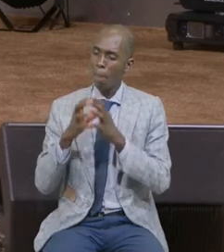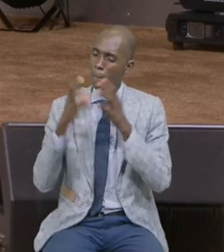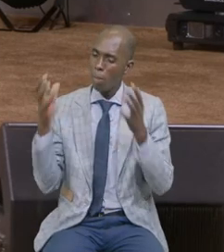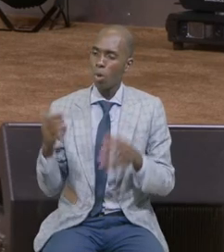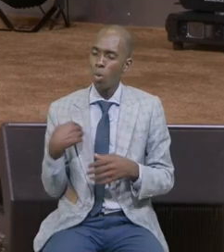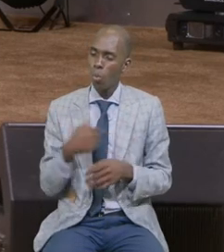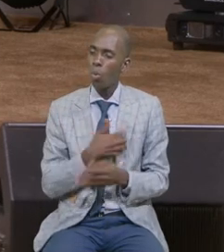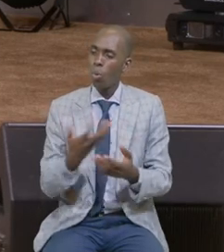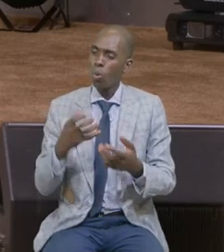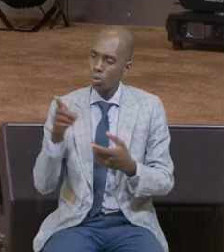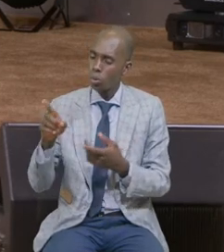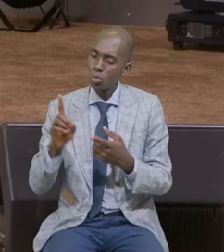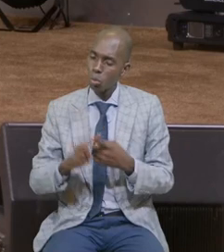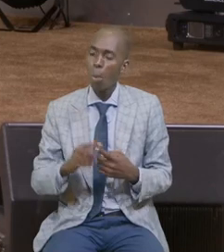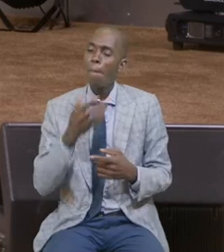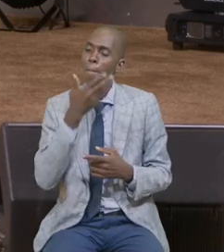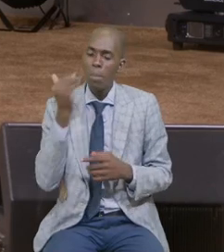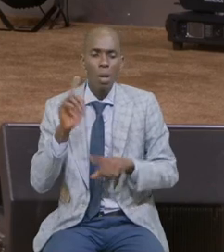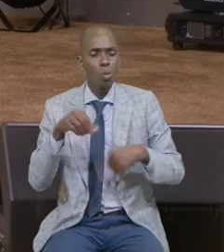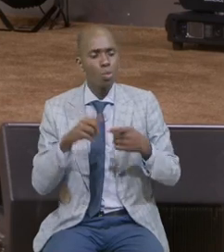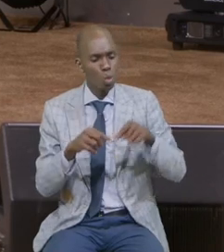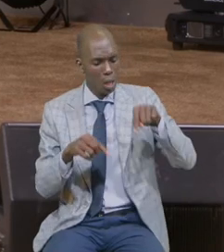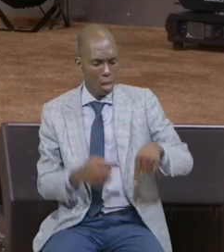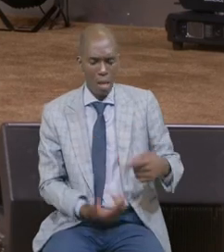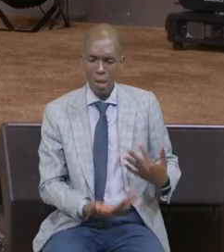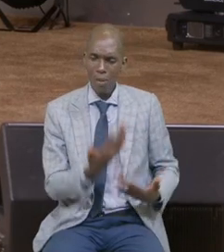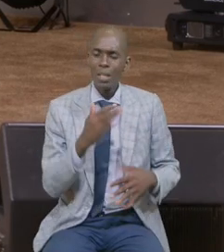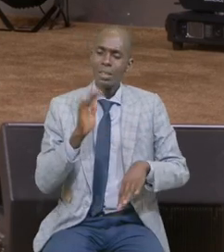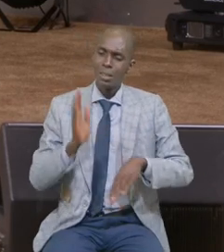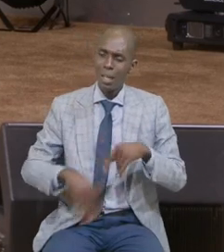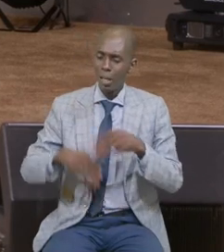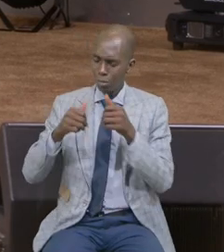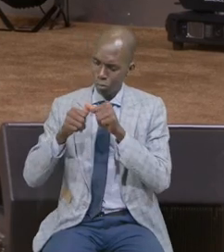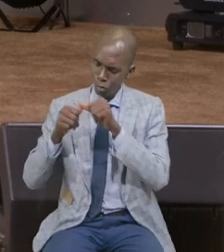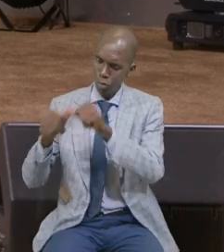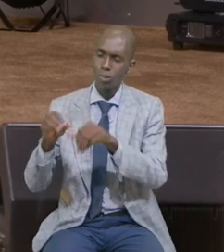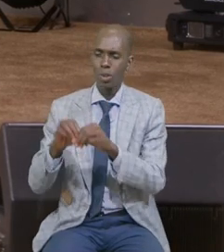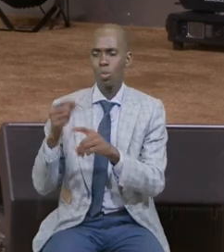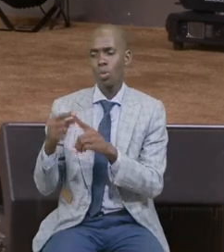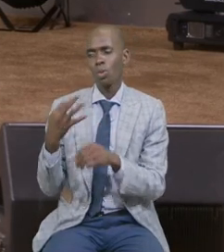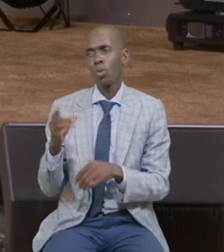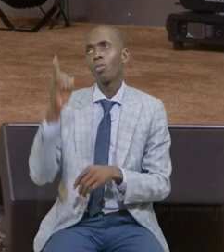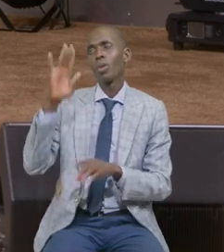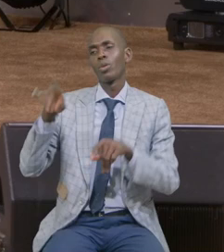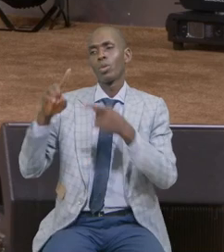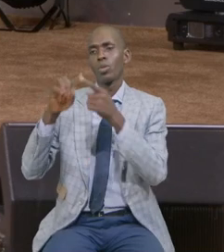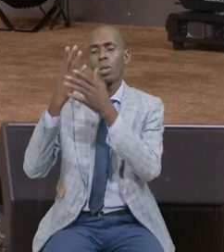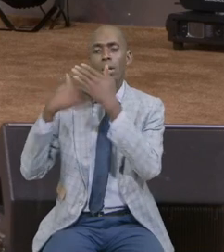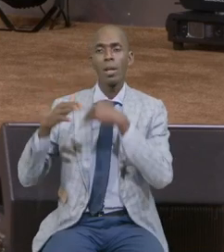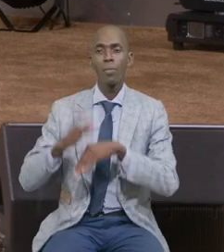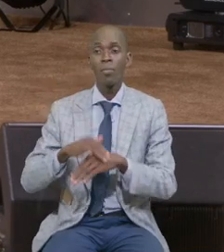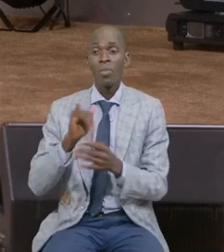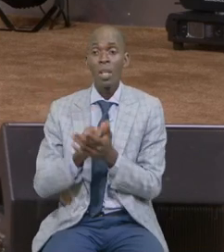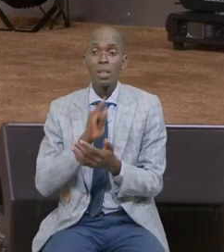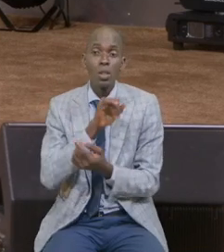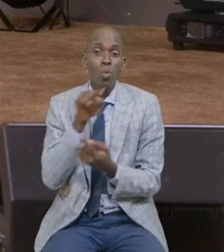to rather go to hell than keep to the word of God and get to heaven. That's when you take your